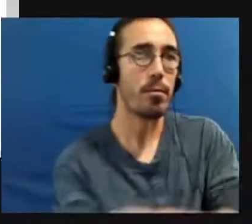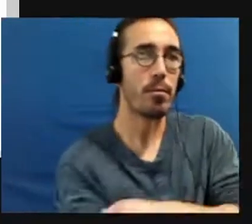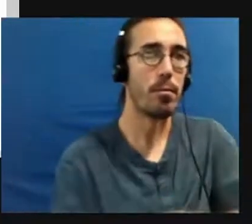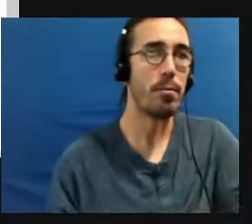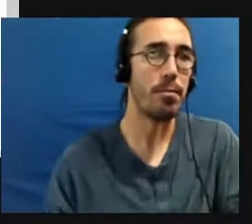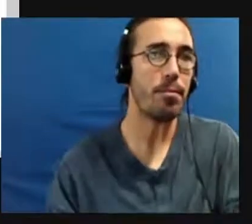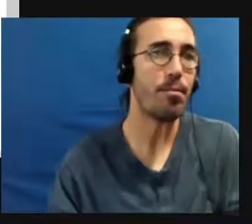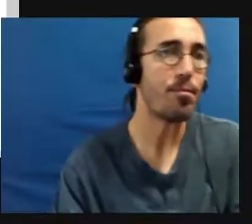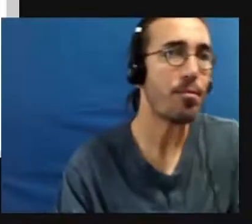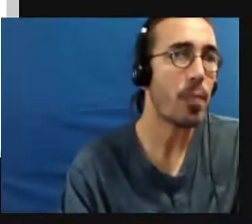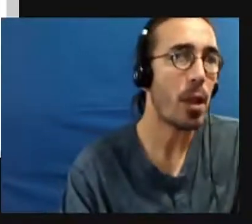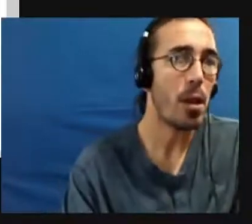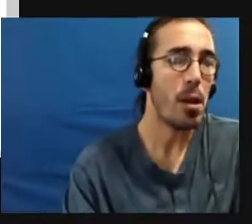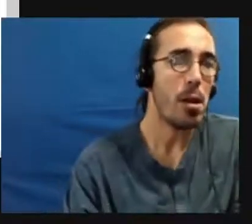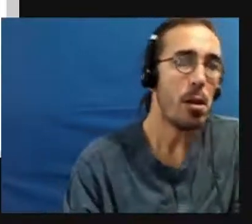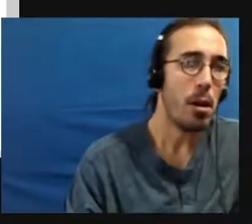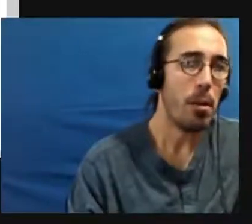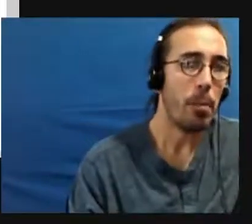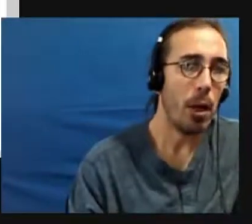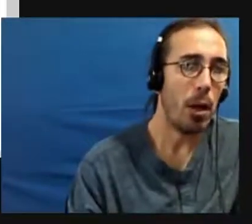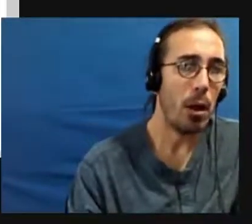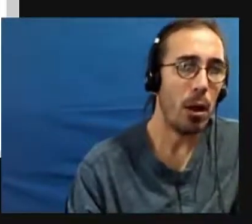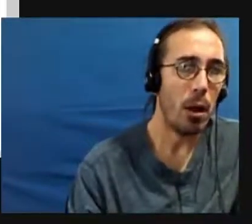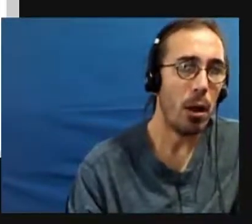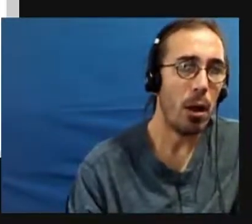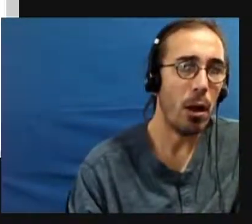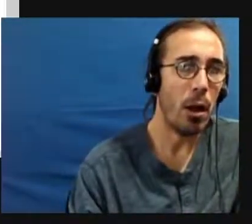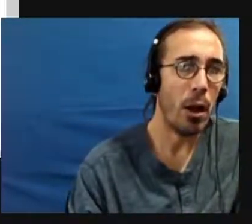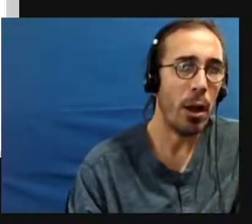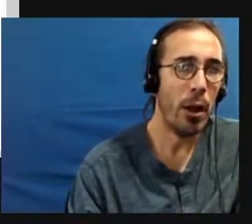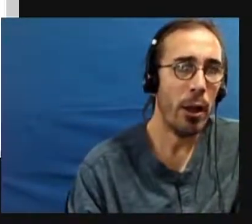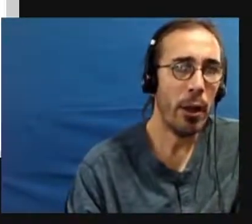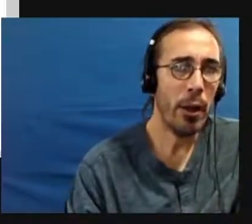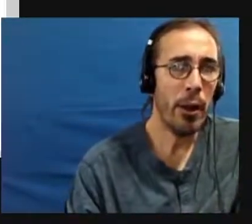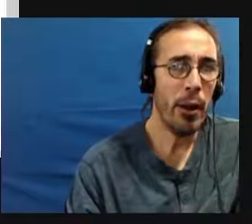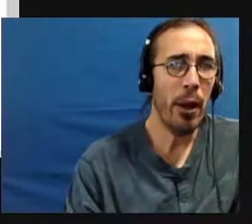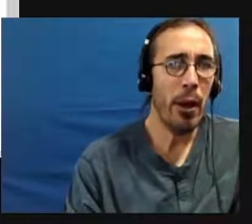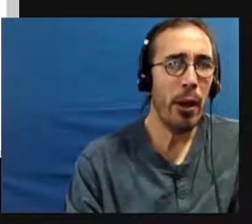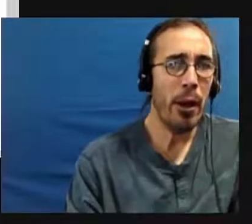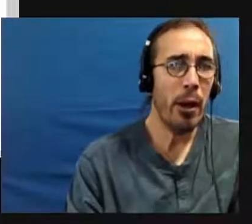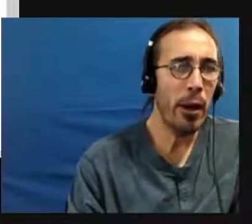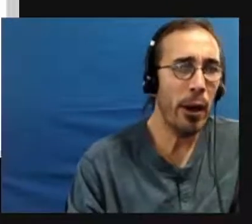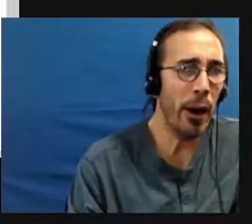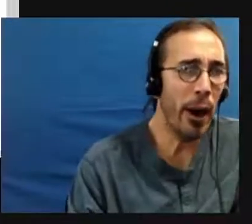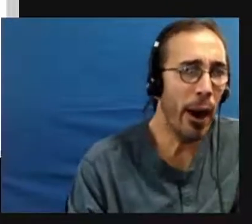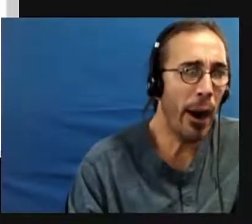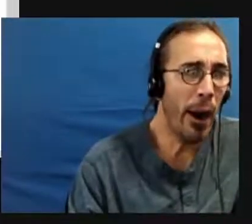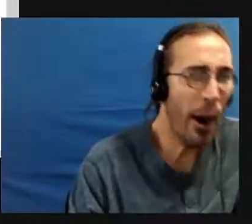Hold on, I'm going to skip ahead to a specific section. Oh, sorry.